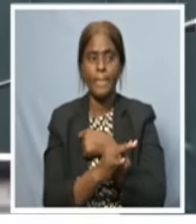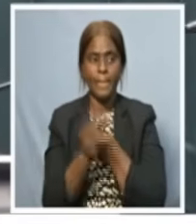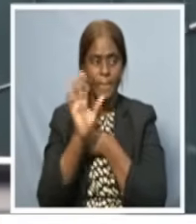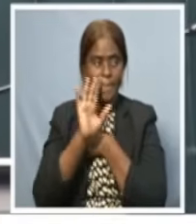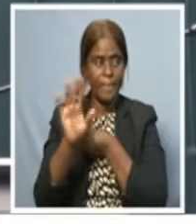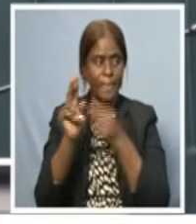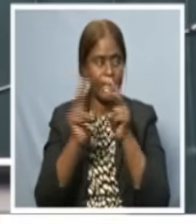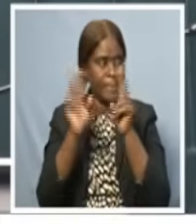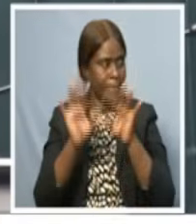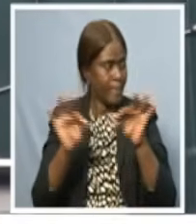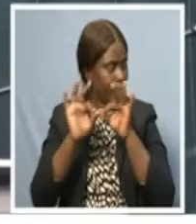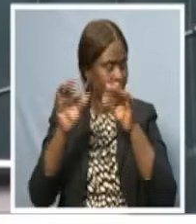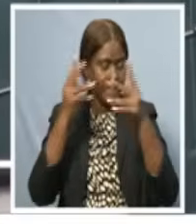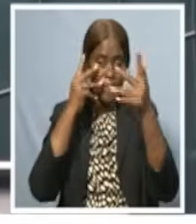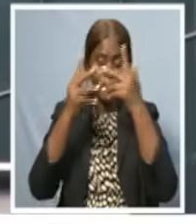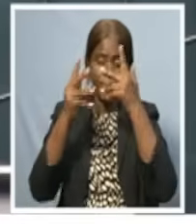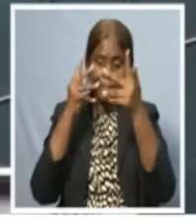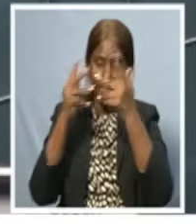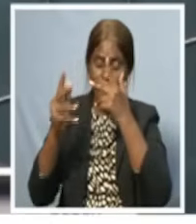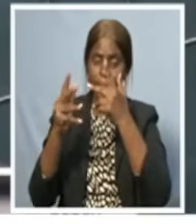for the most transparent